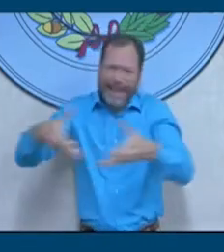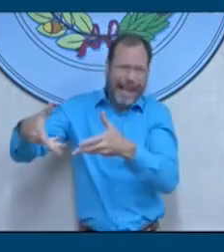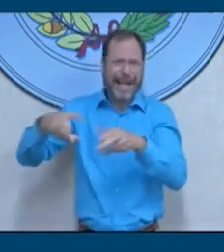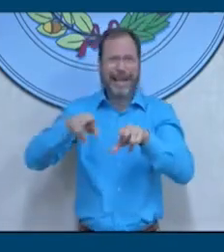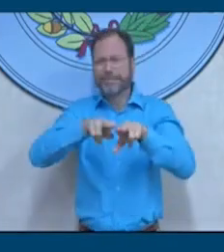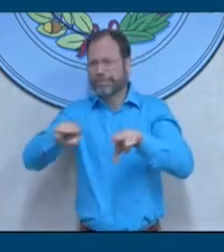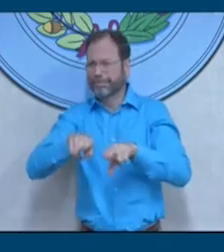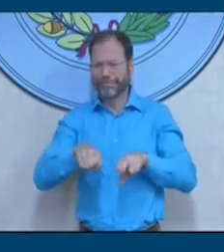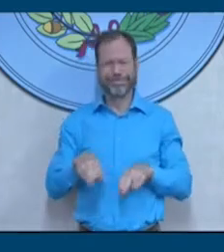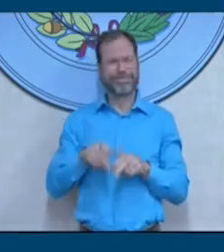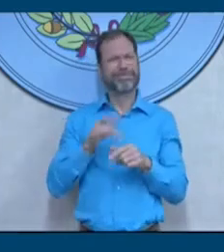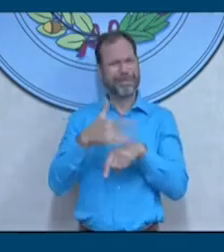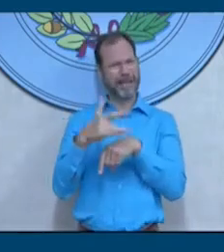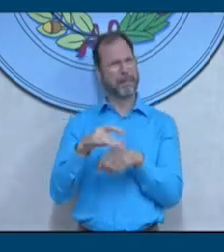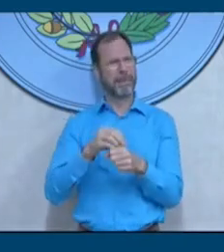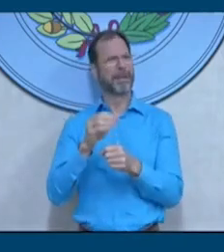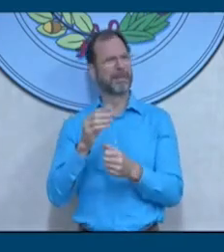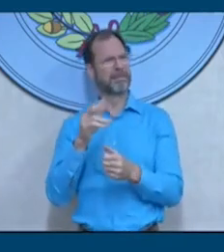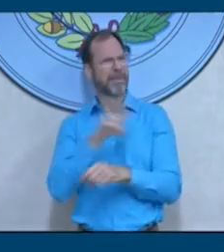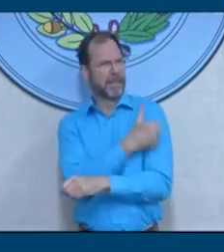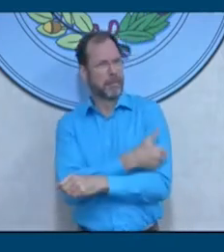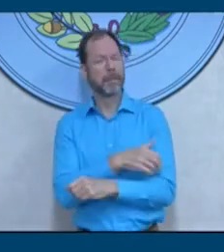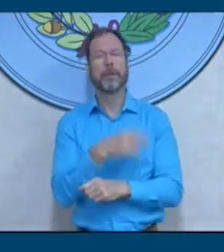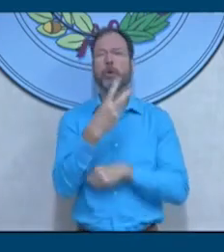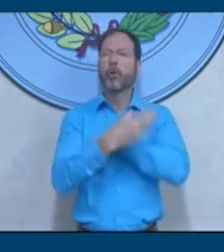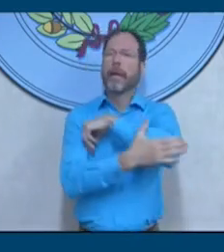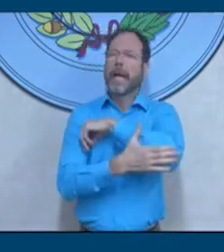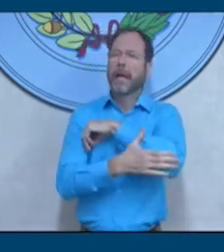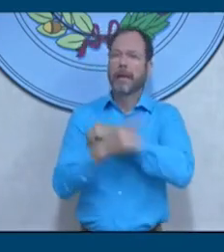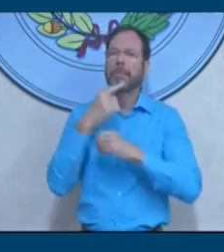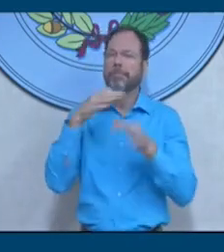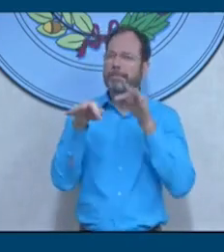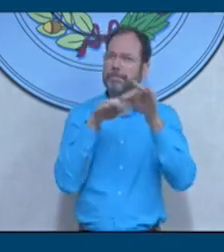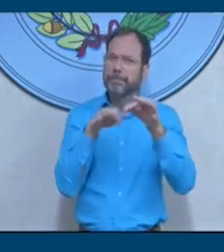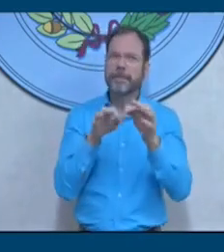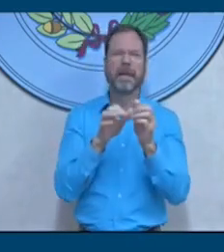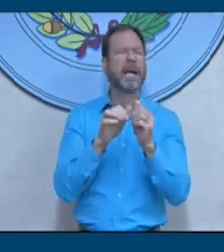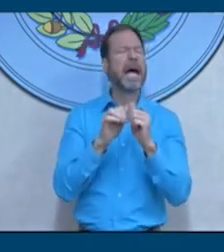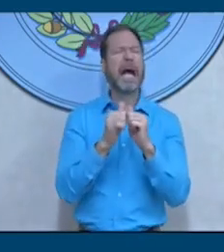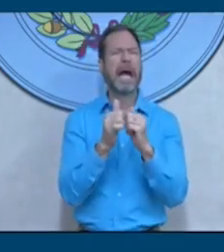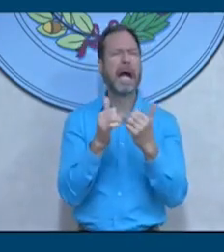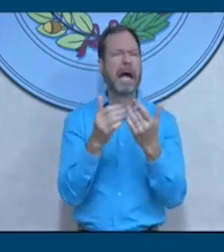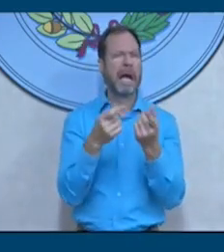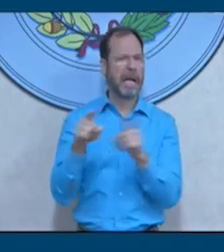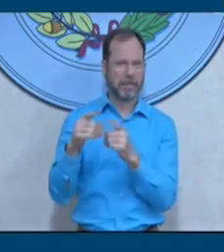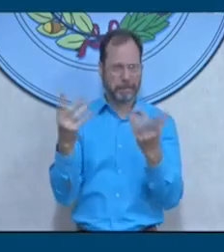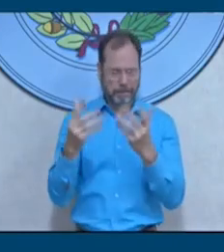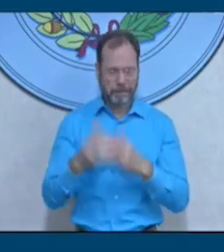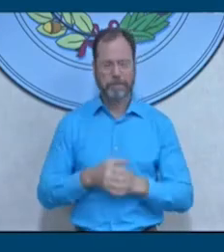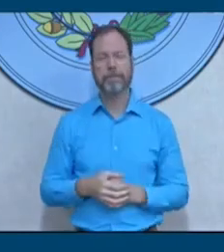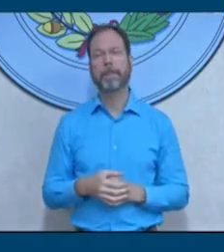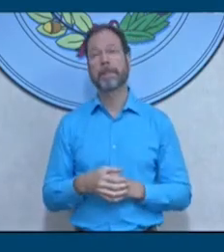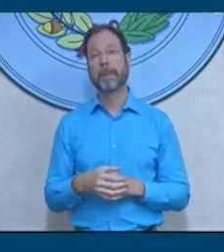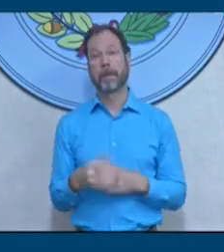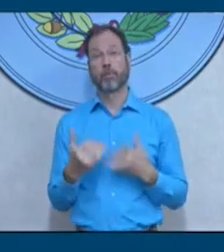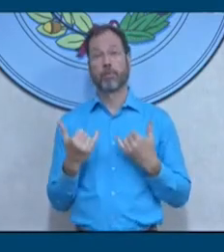that are available. But let me mention two counties in particular to show you how this works.